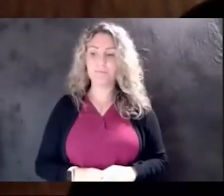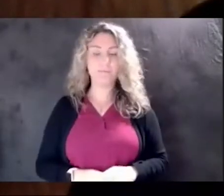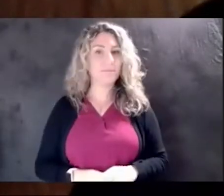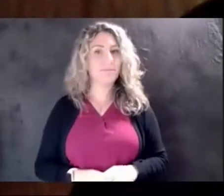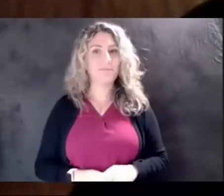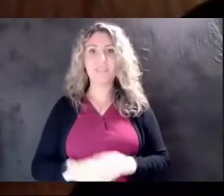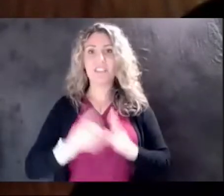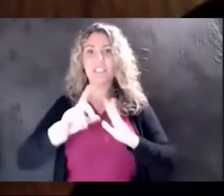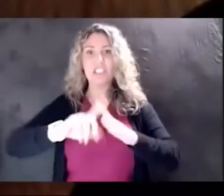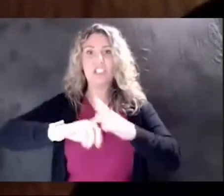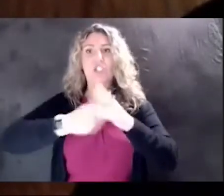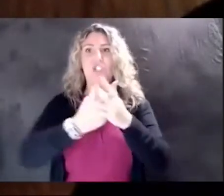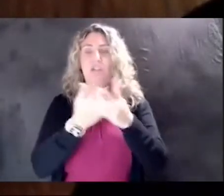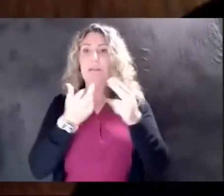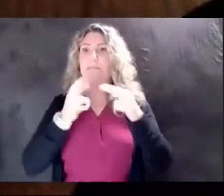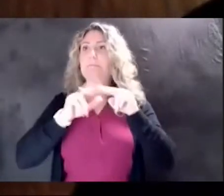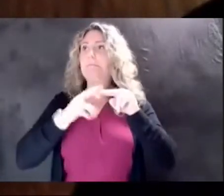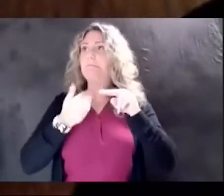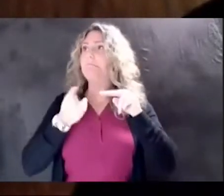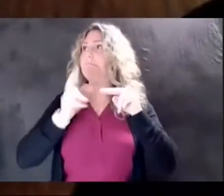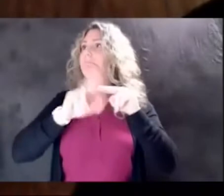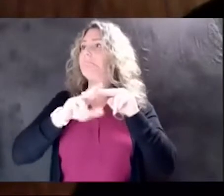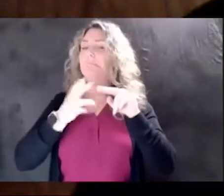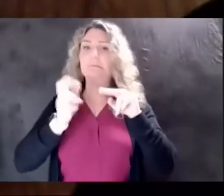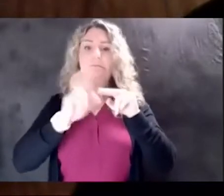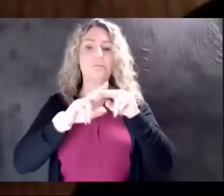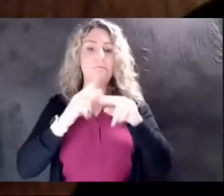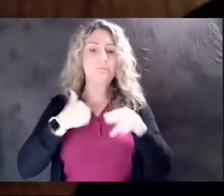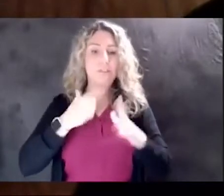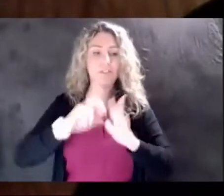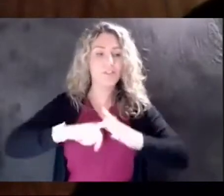started sliding, and I started